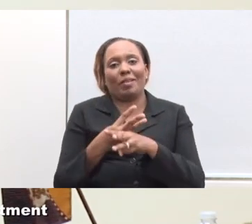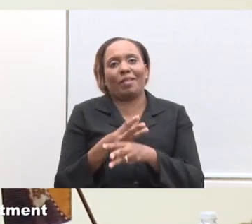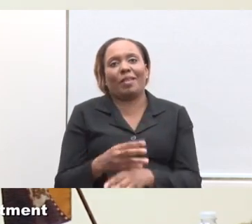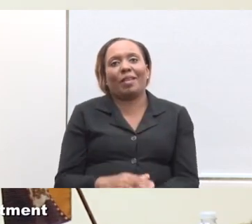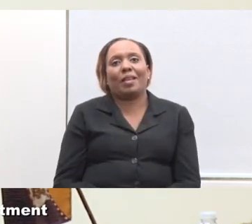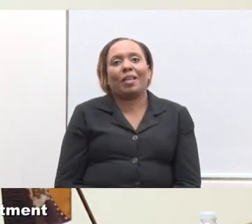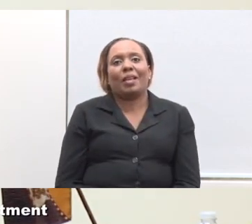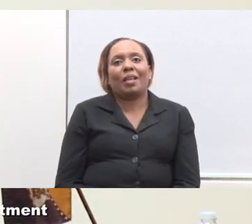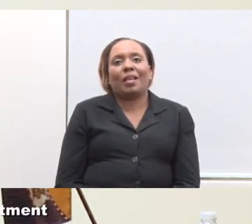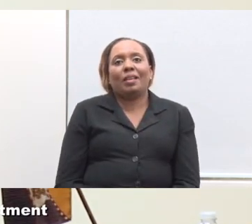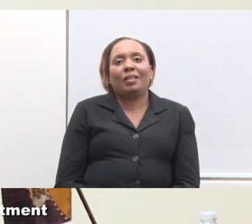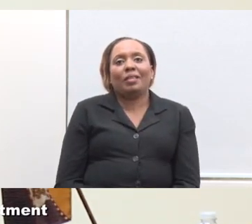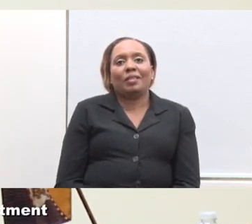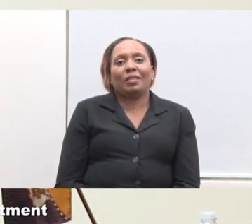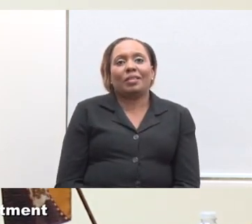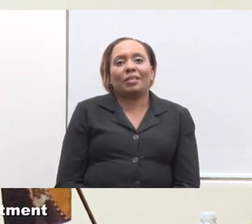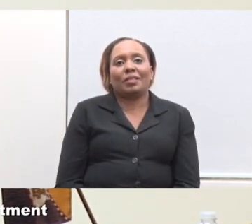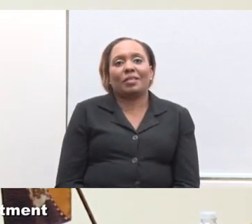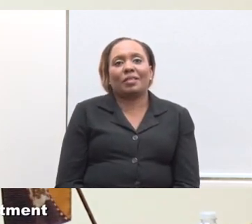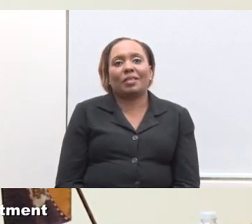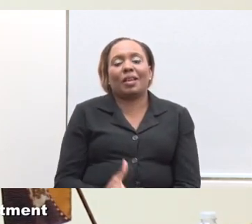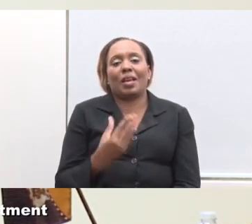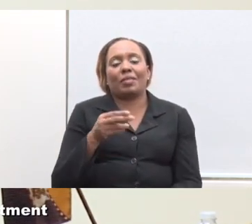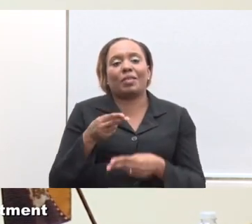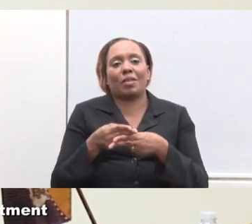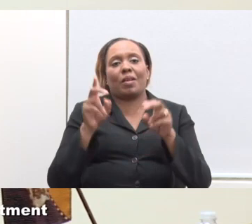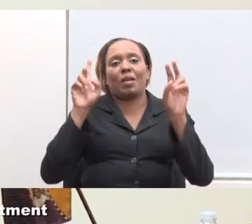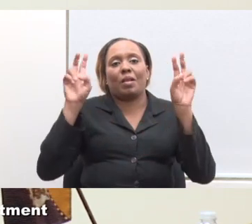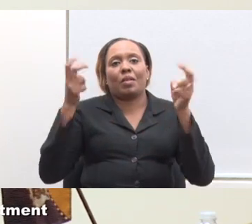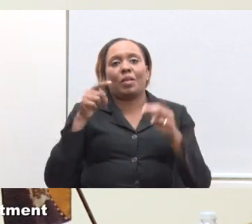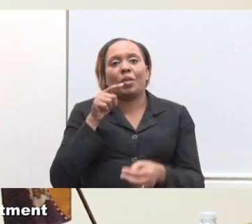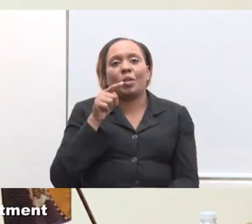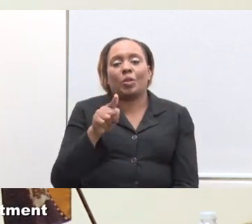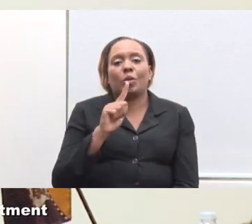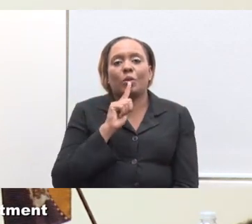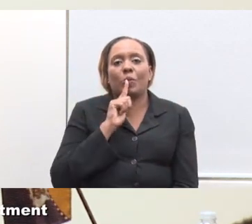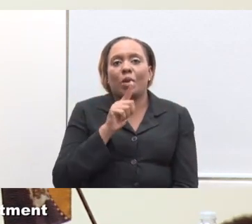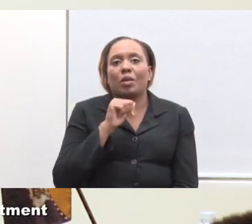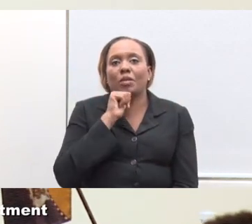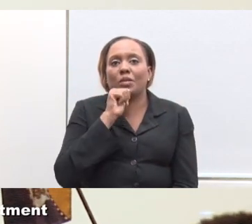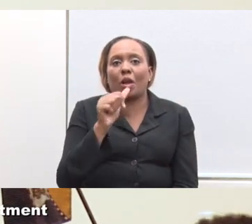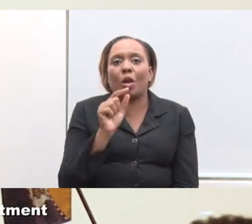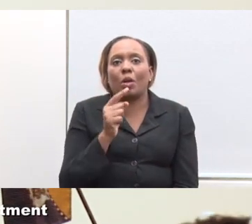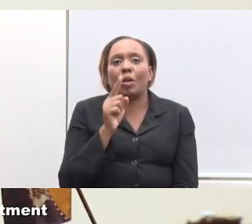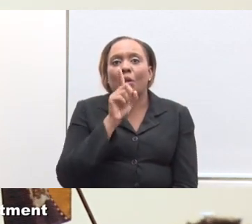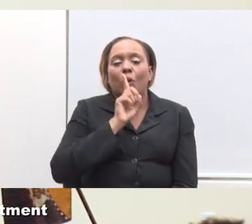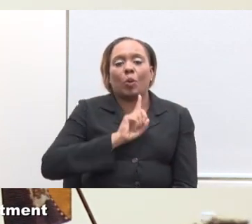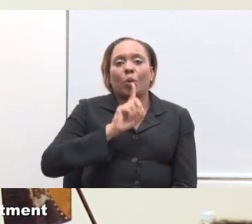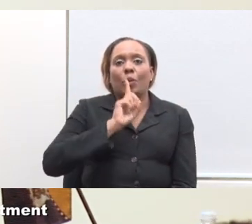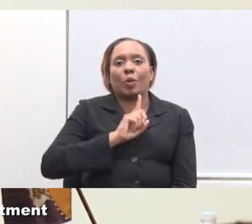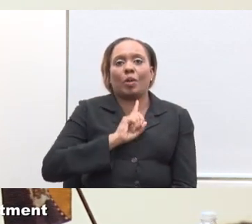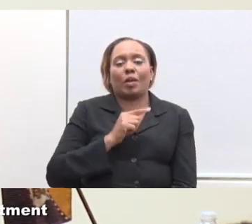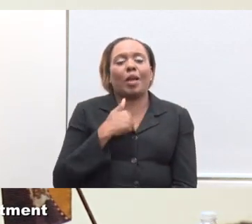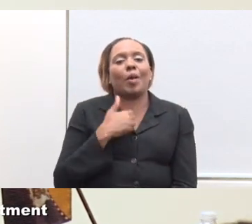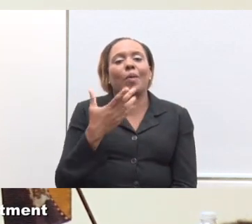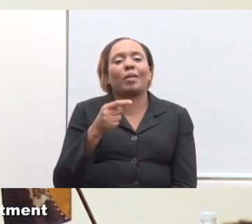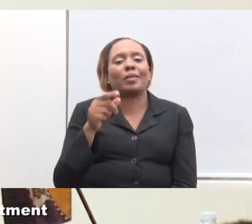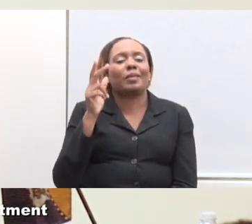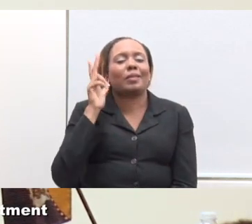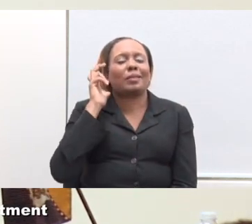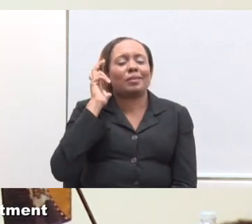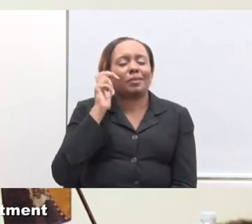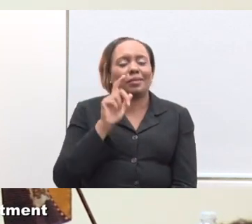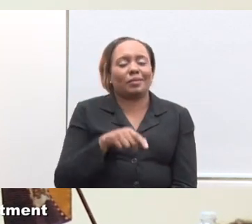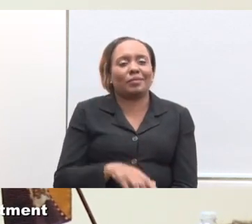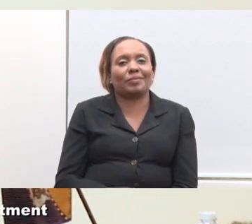called You Are Not Lonely. You Don't Walk Alone. I would like everybody to go and listen to it.